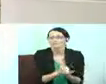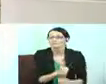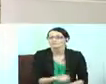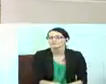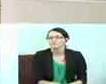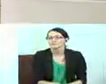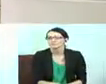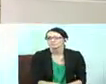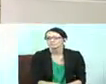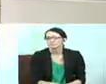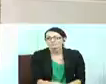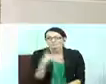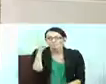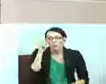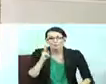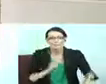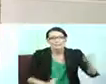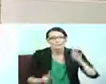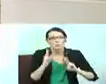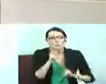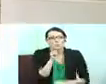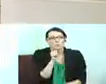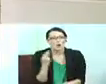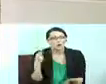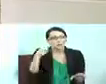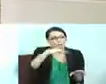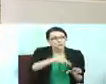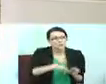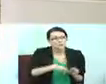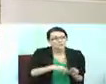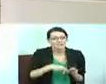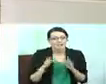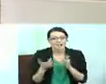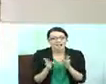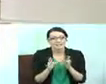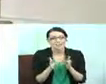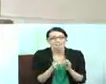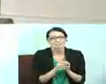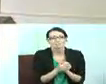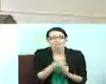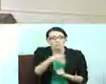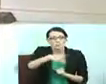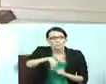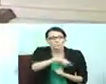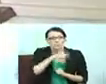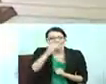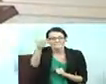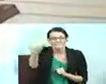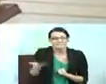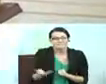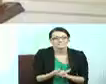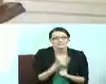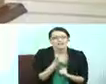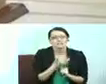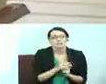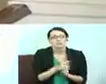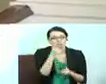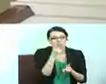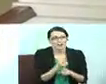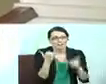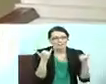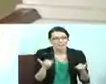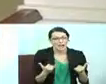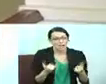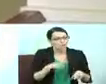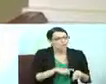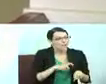Amen. For those of you who are joining us online, we invite you right now to